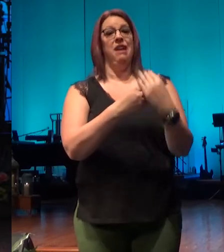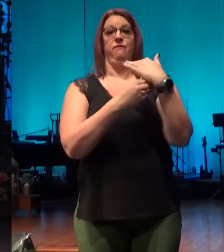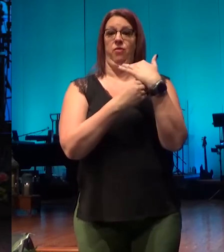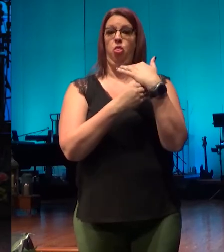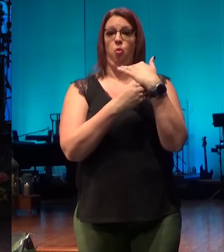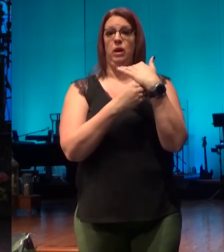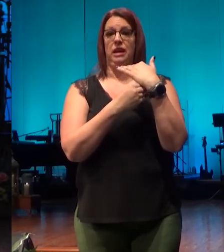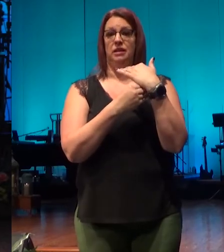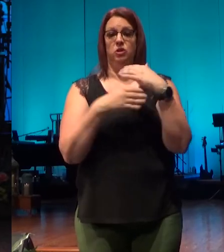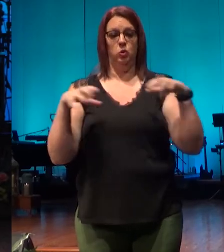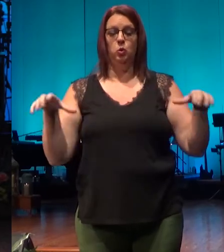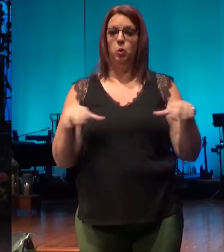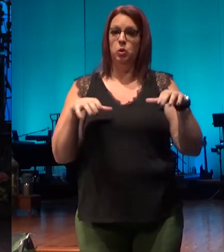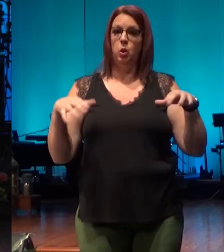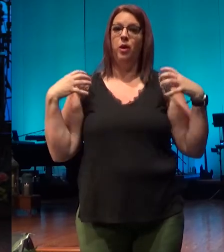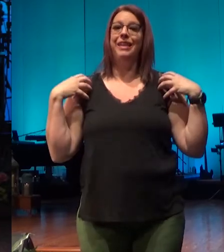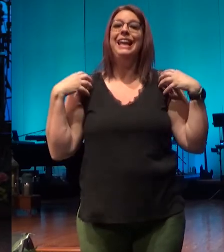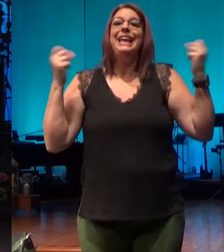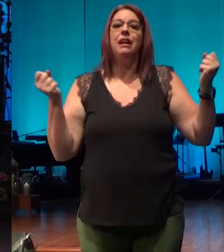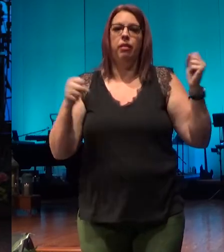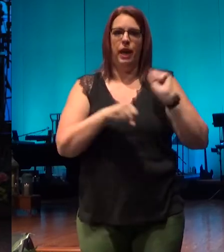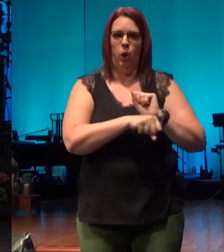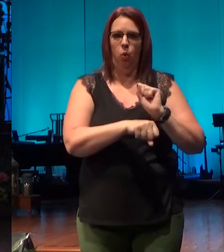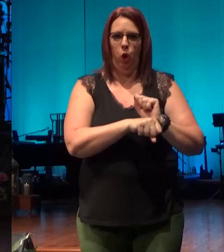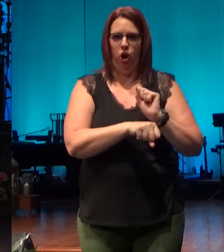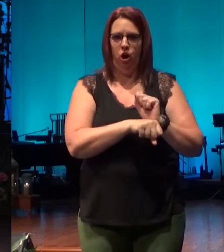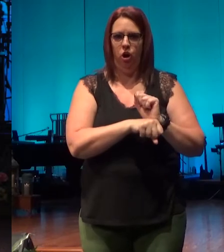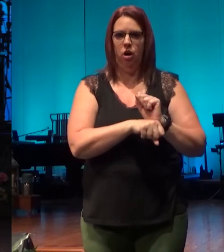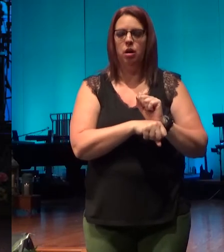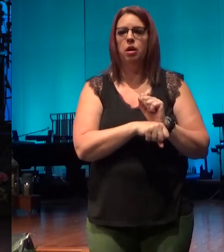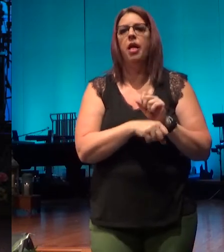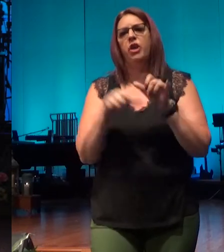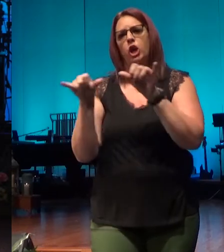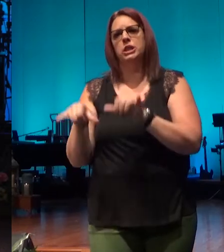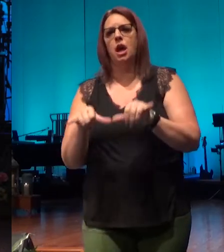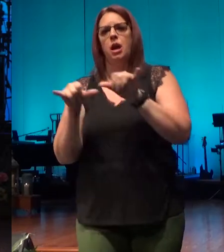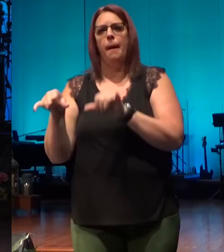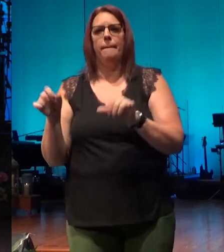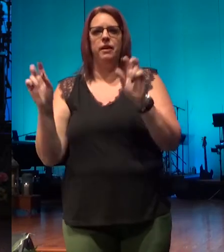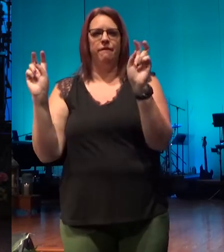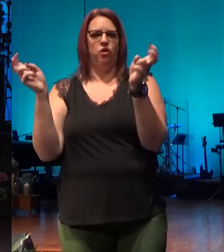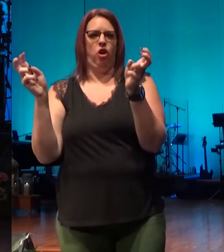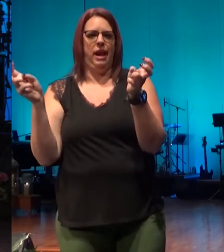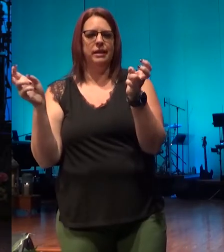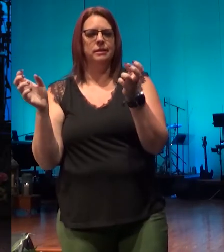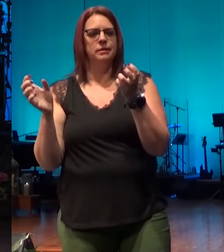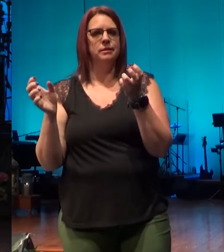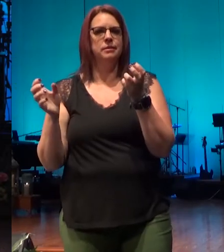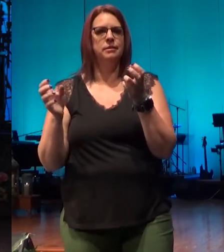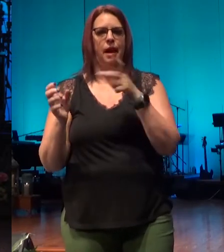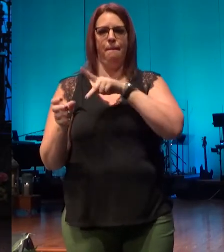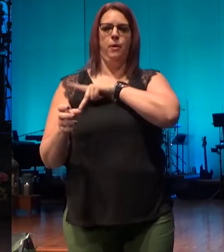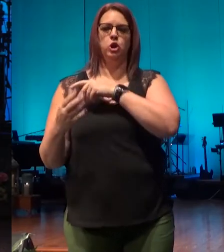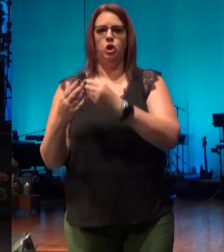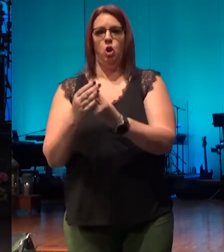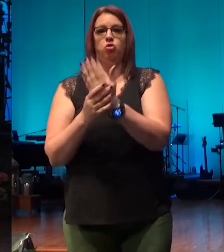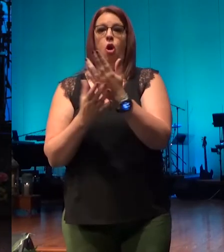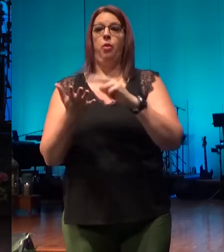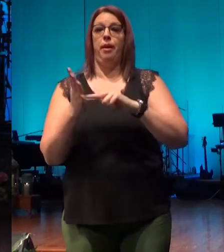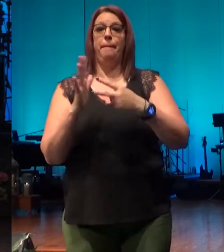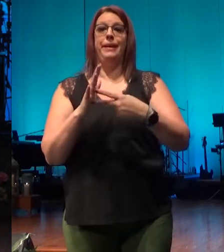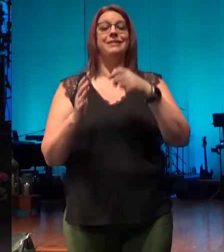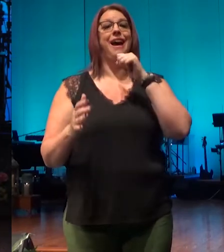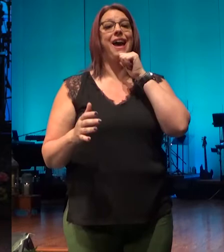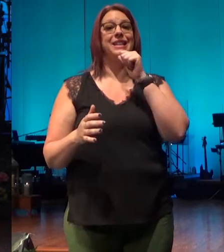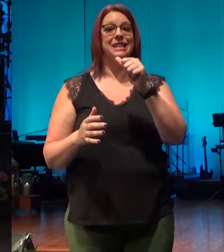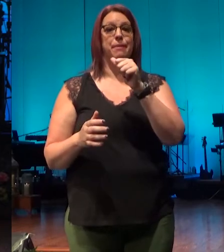to do that healing work. There's a common phrase in personal growth that says, I may not have installed that button, but I